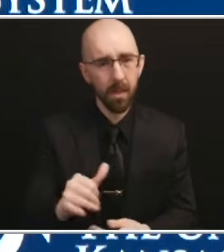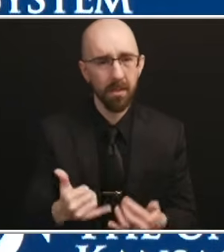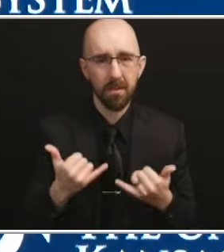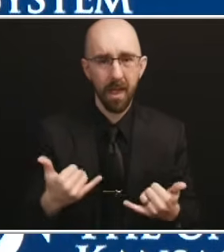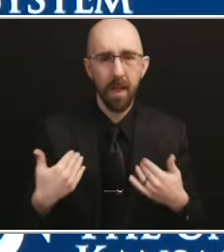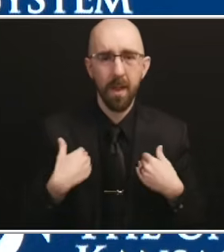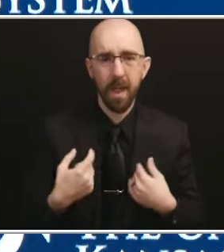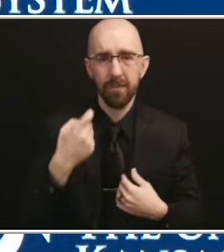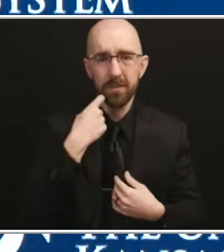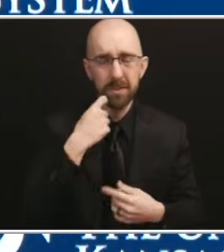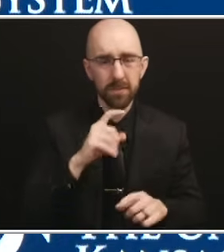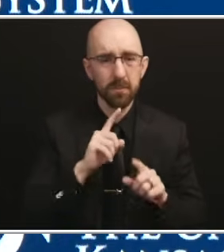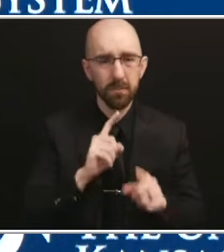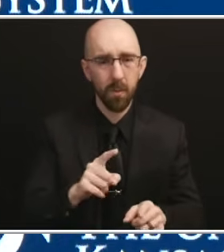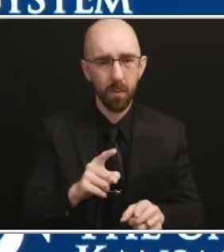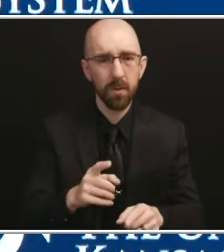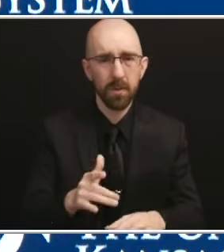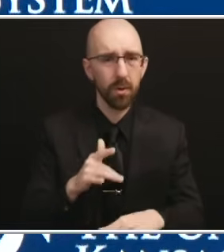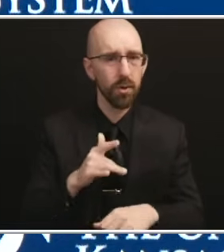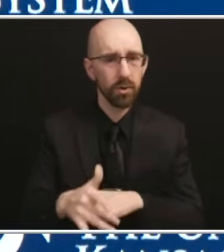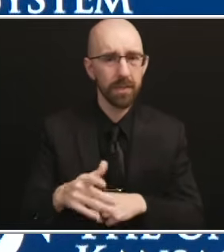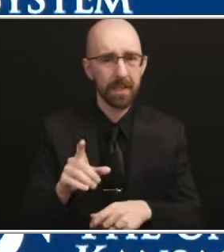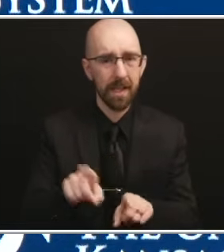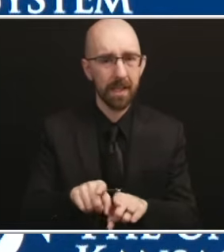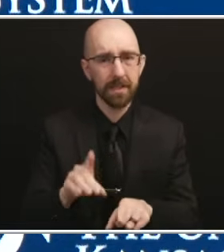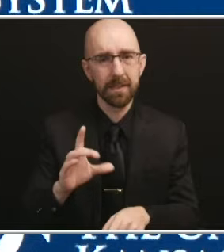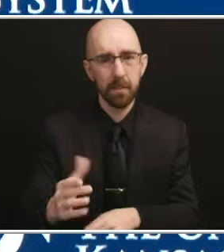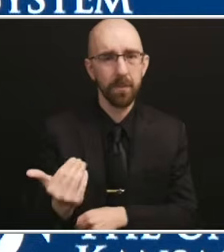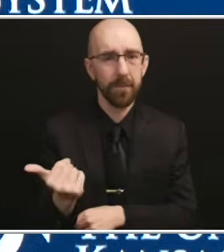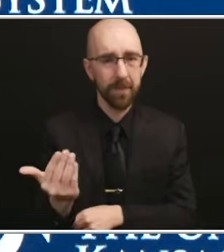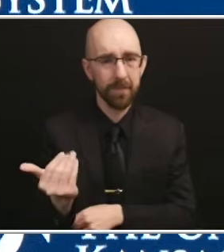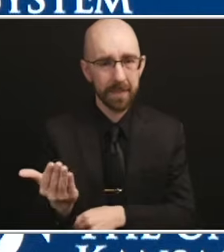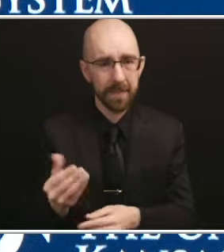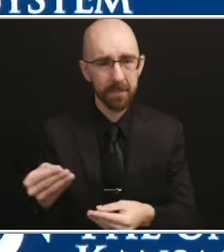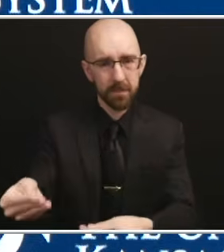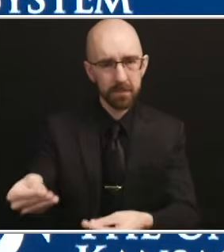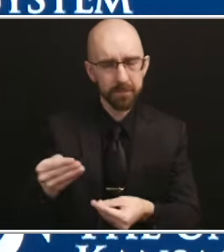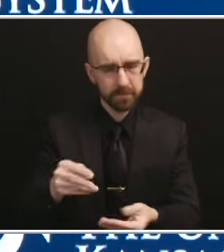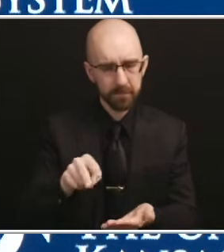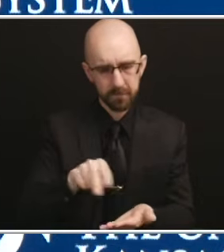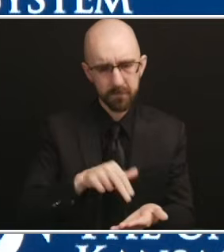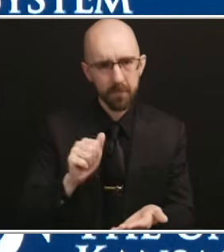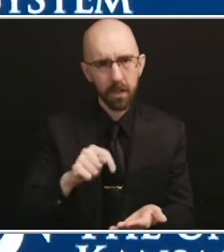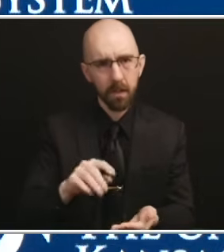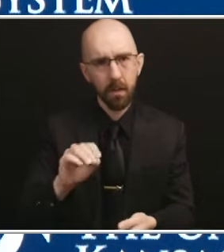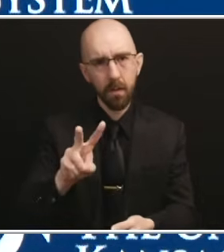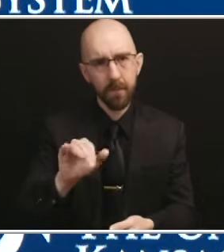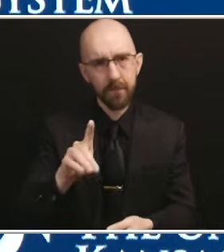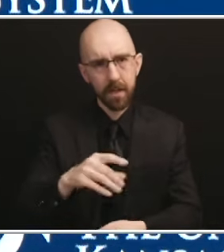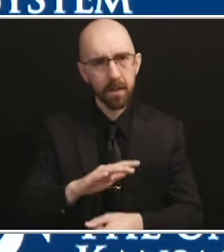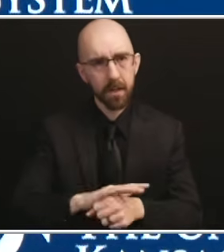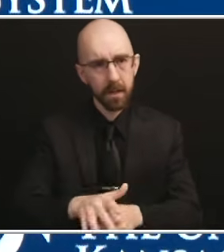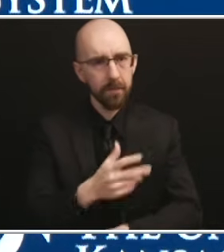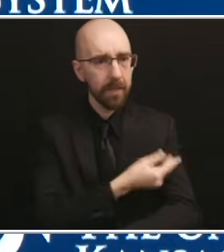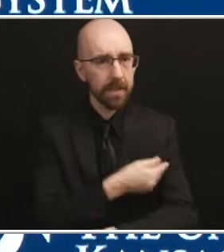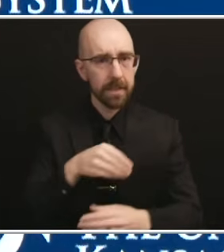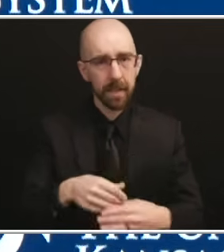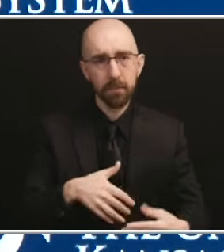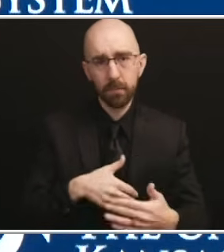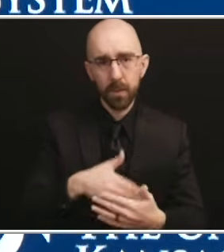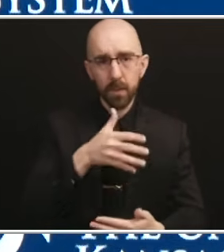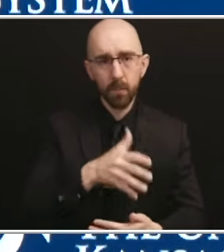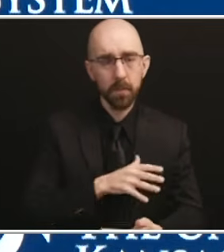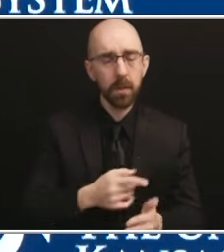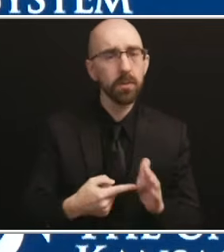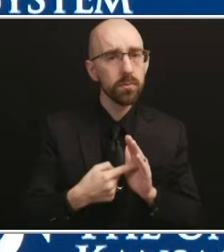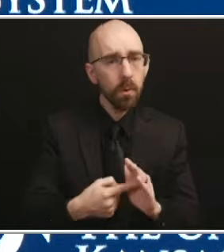as most recent as December 15th, looking at COVID vaccines in pregnant women. And what it showed was that COVID vaccine